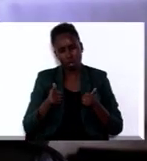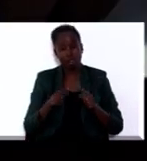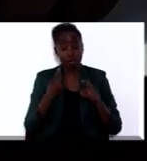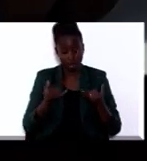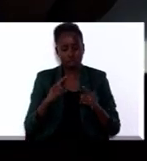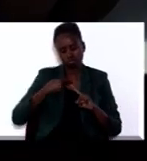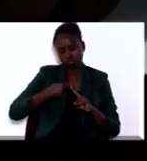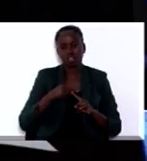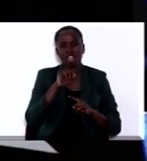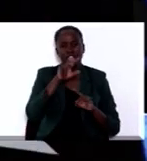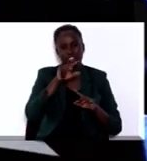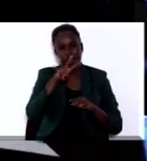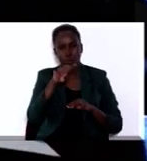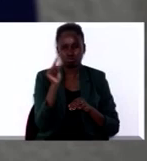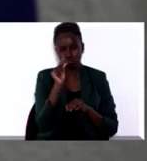We are close to 90.